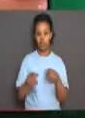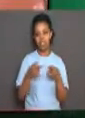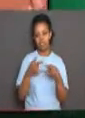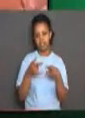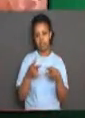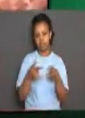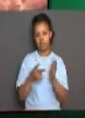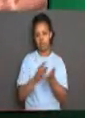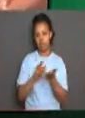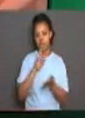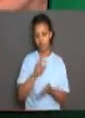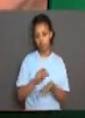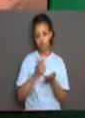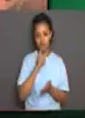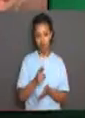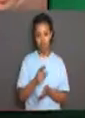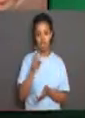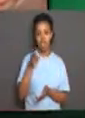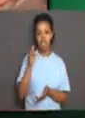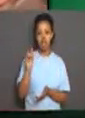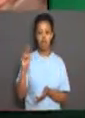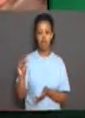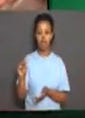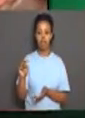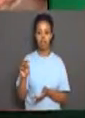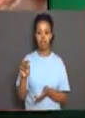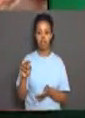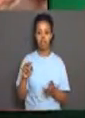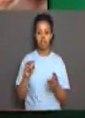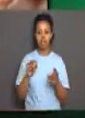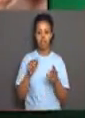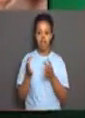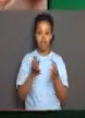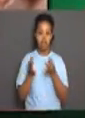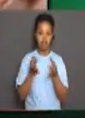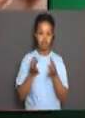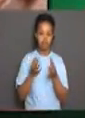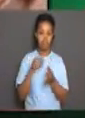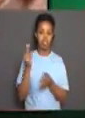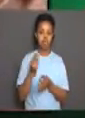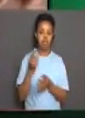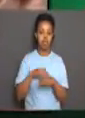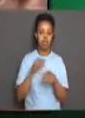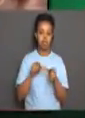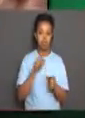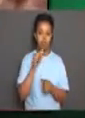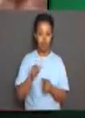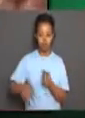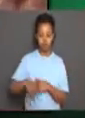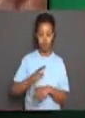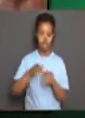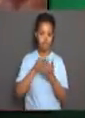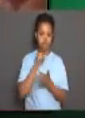species. The hemoglobin analysis cannot be used to include plants